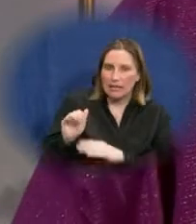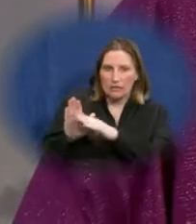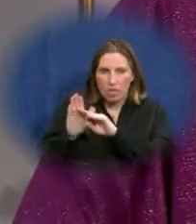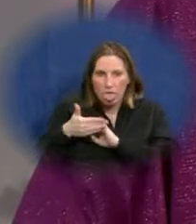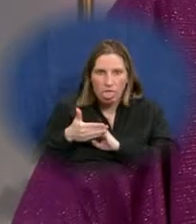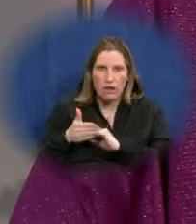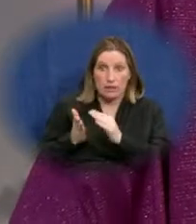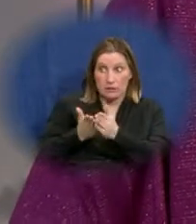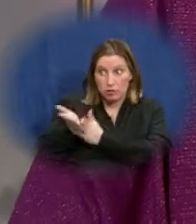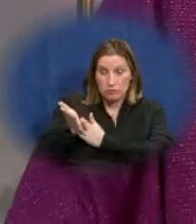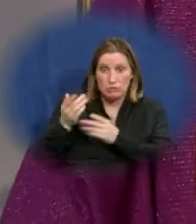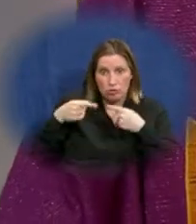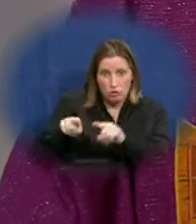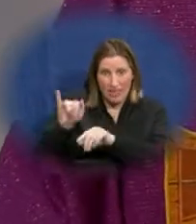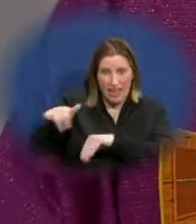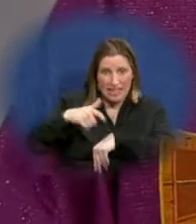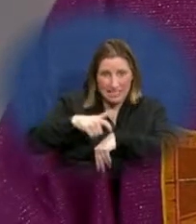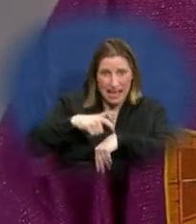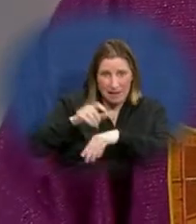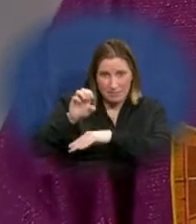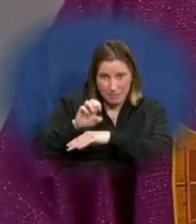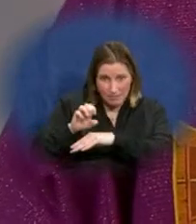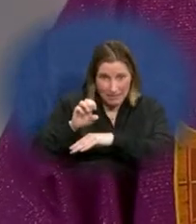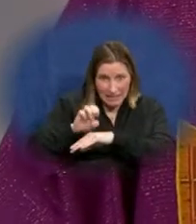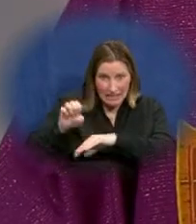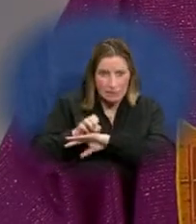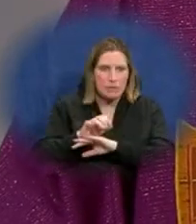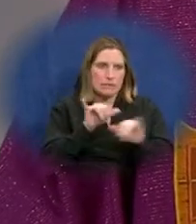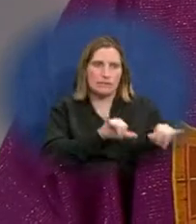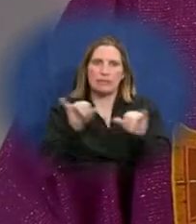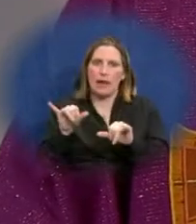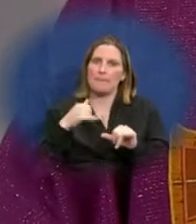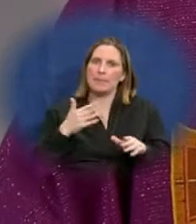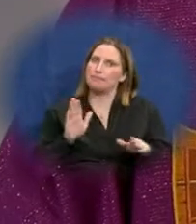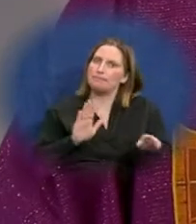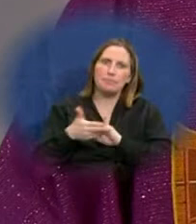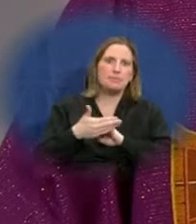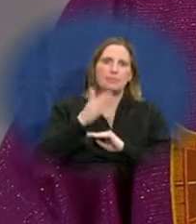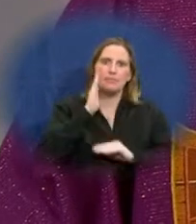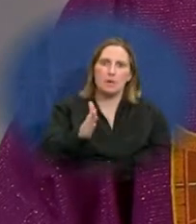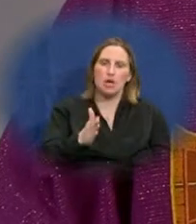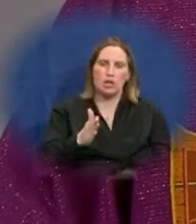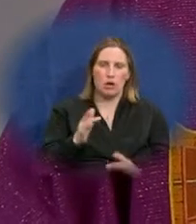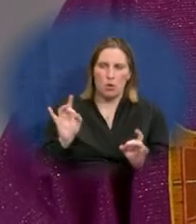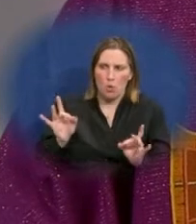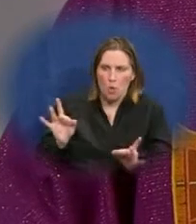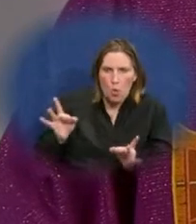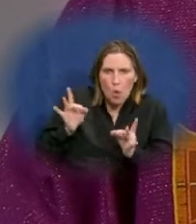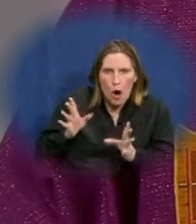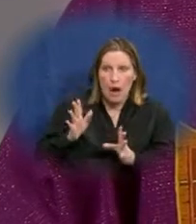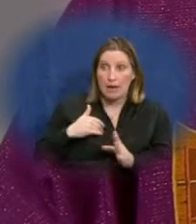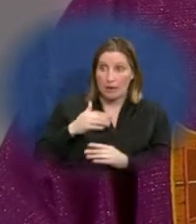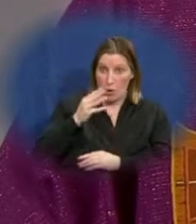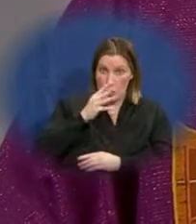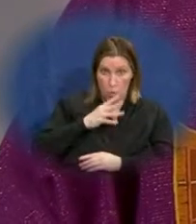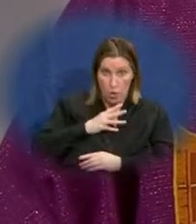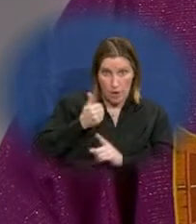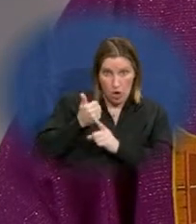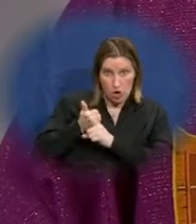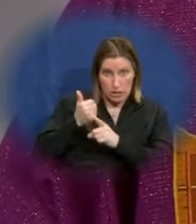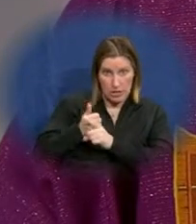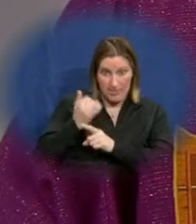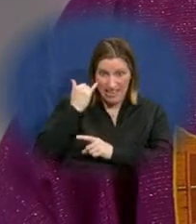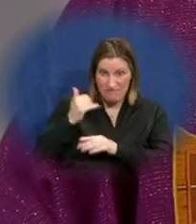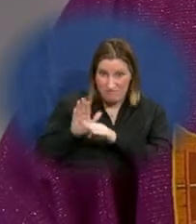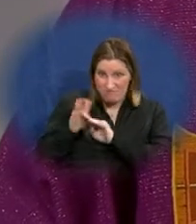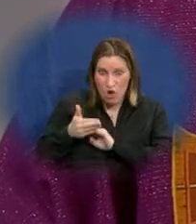the betrothal, that would be the same as adultery and would be great scandal, and even the woman could be easily put to death